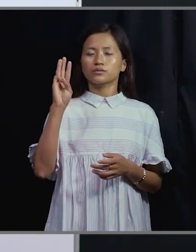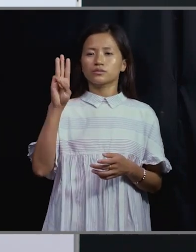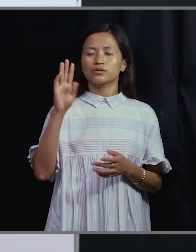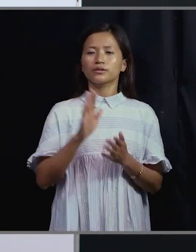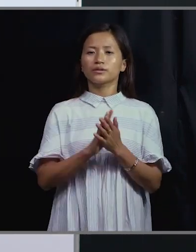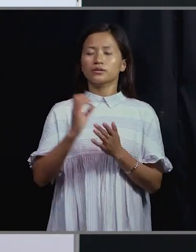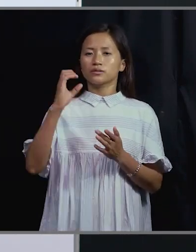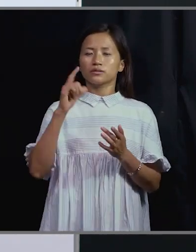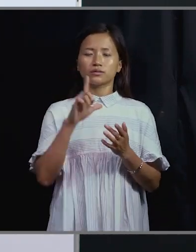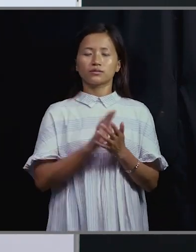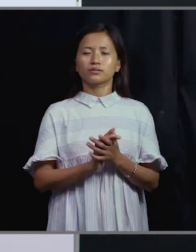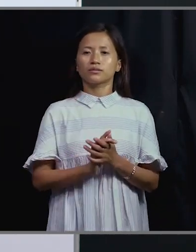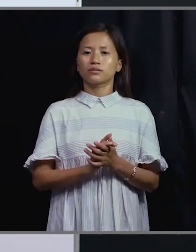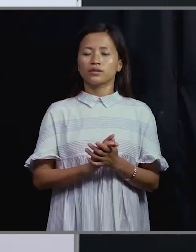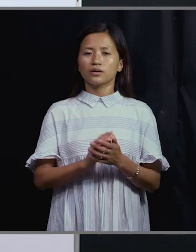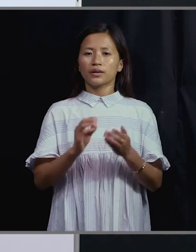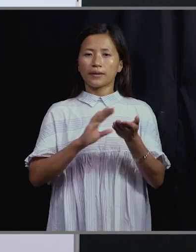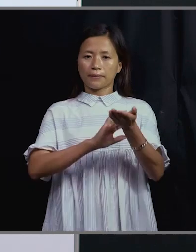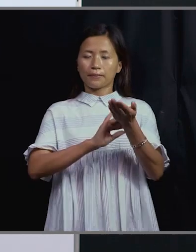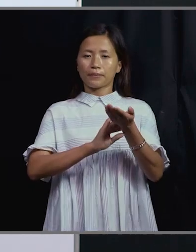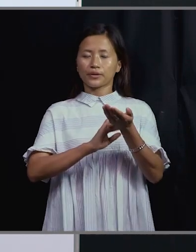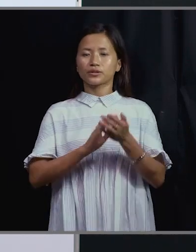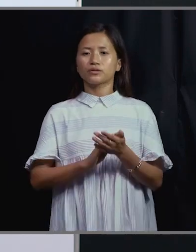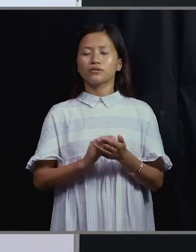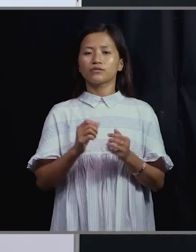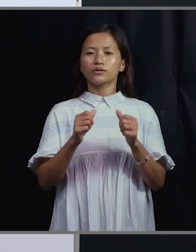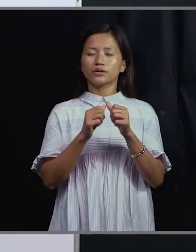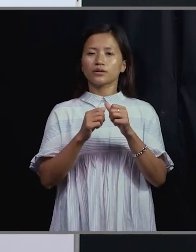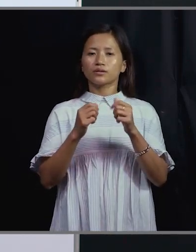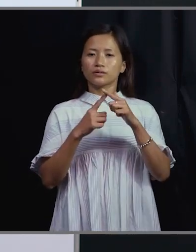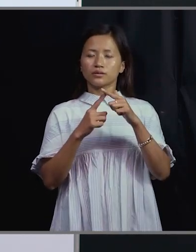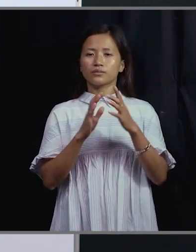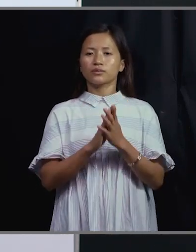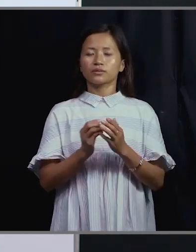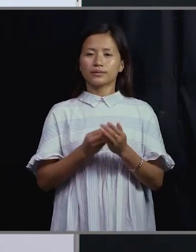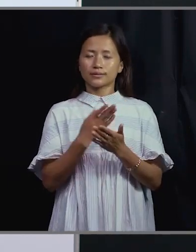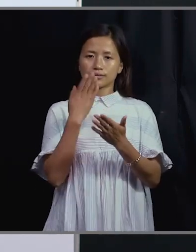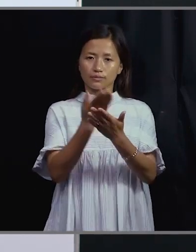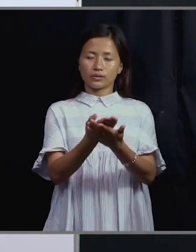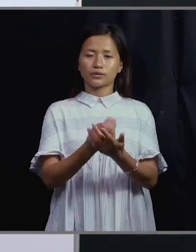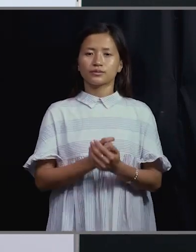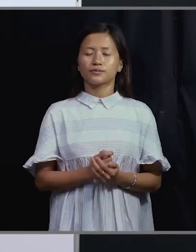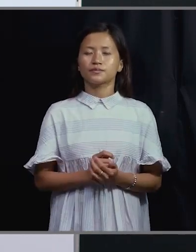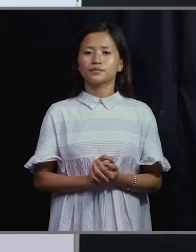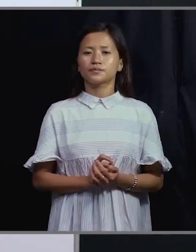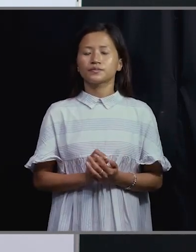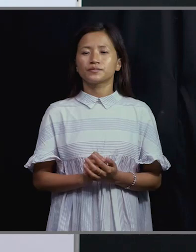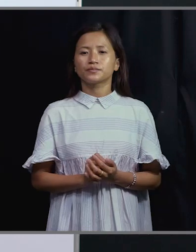Kelvin and a pressure of around 300 atmosphere is applied.